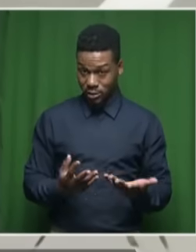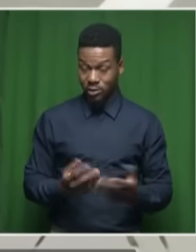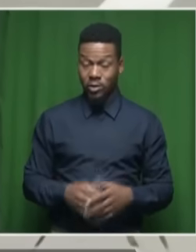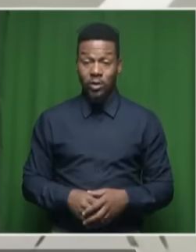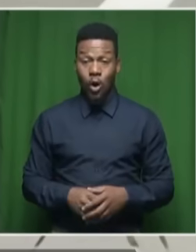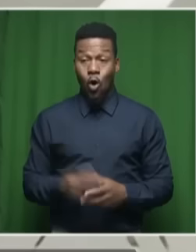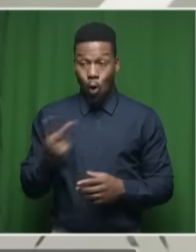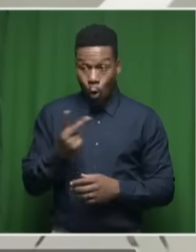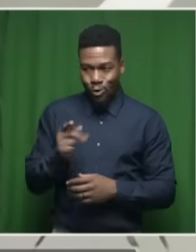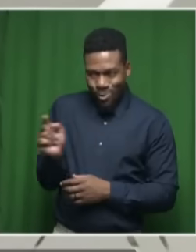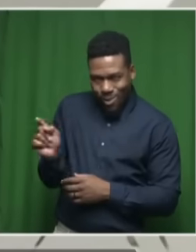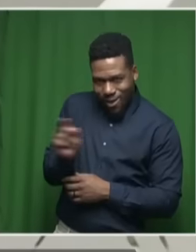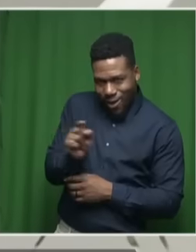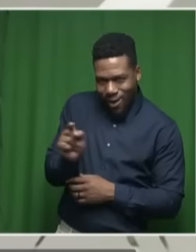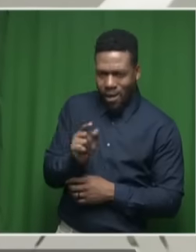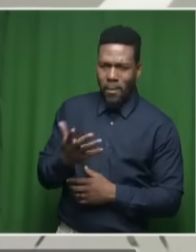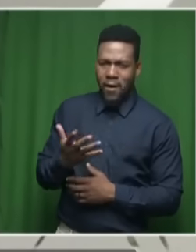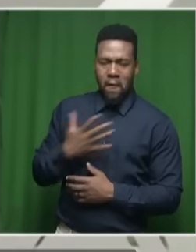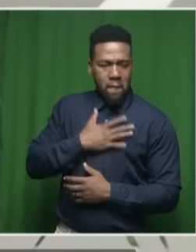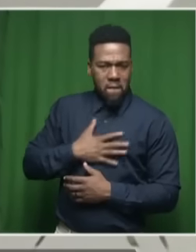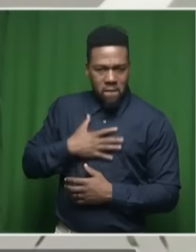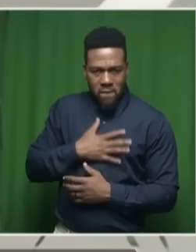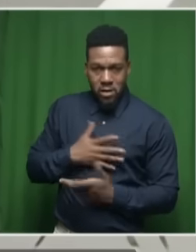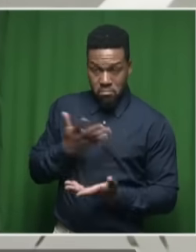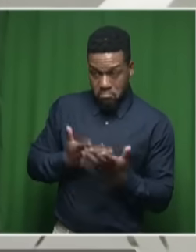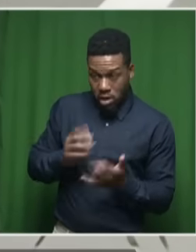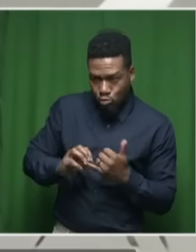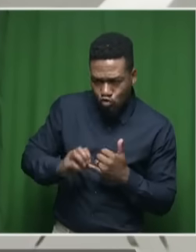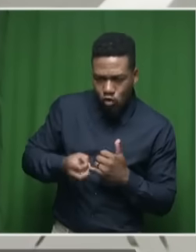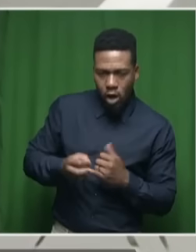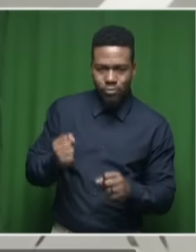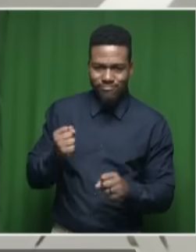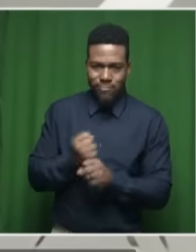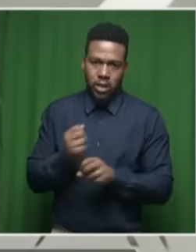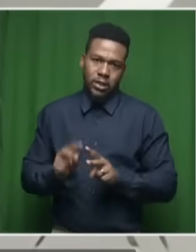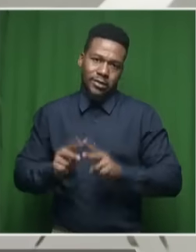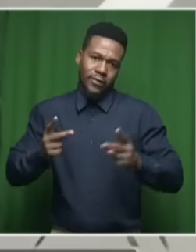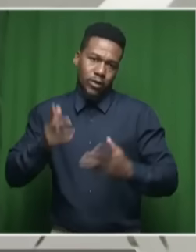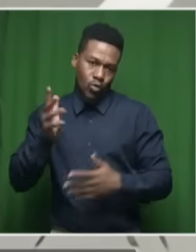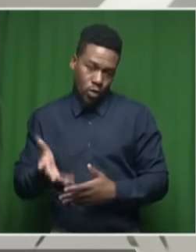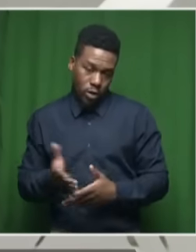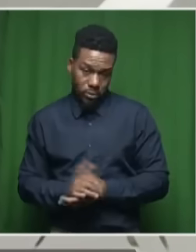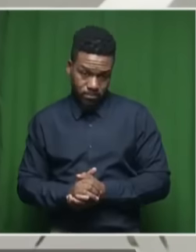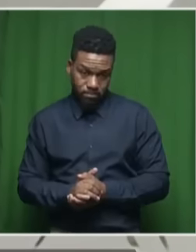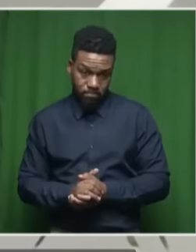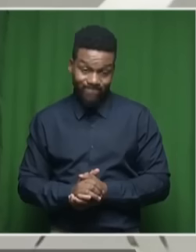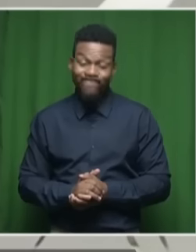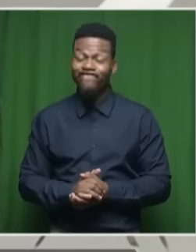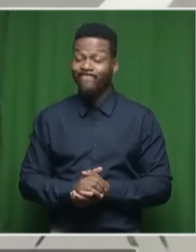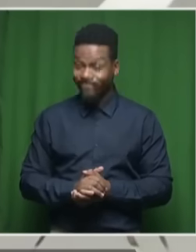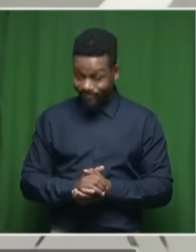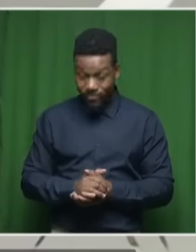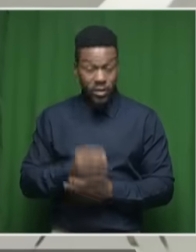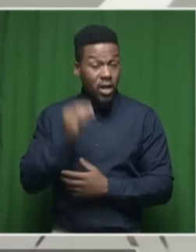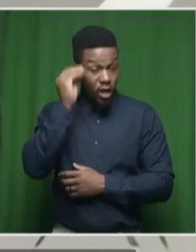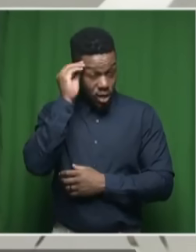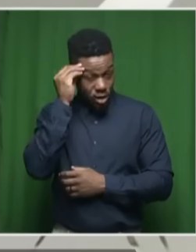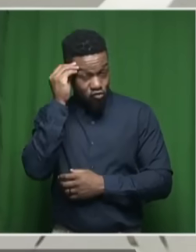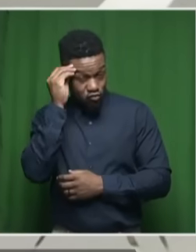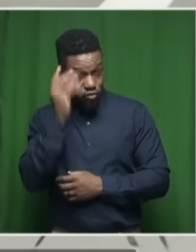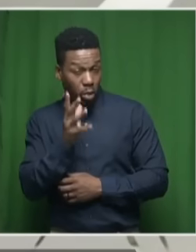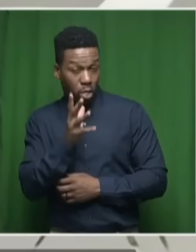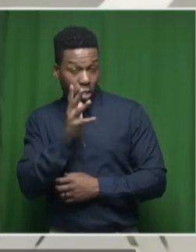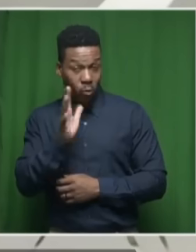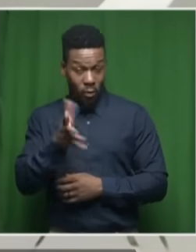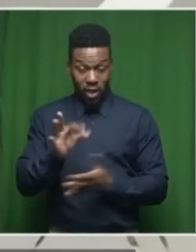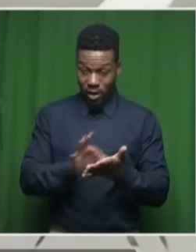for them to be able to make a difference and make a bigger margin. So it will be very, very interesting to have these